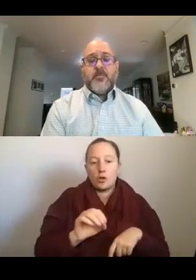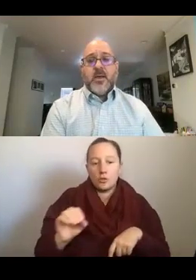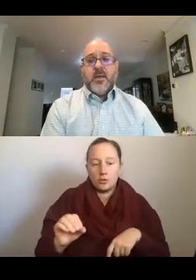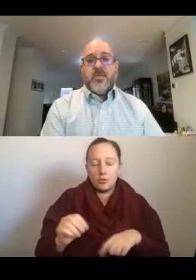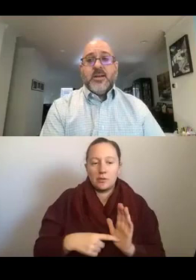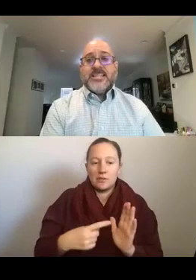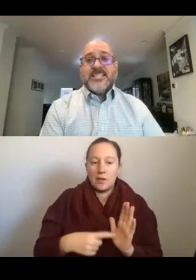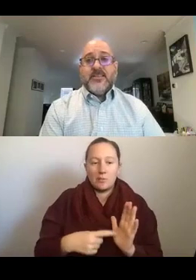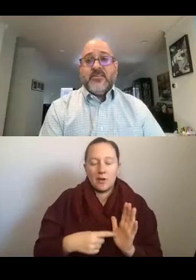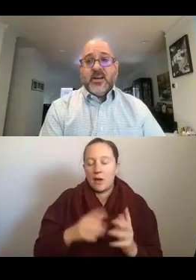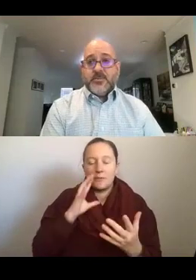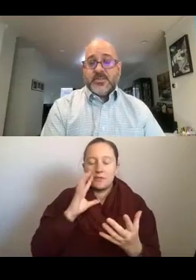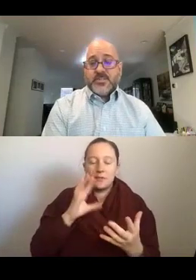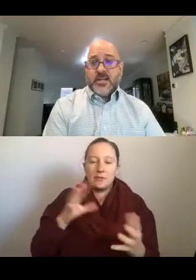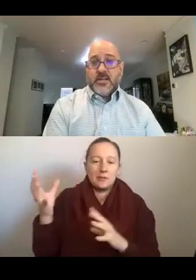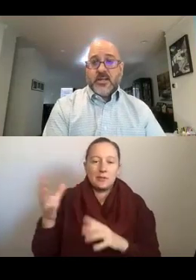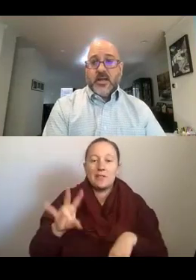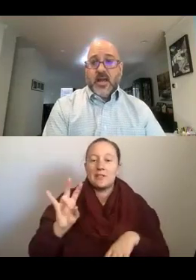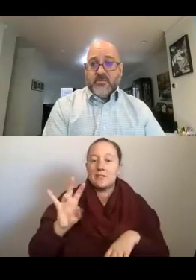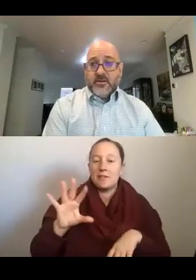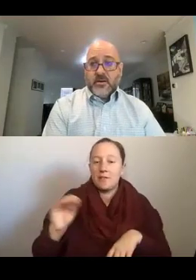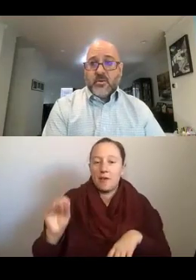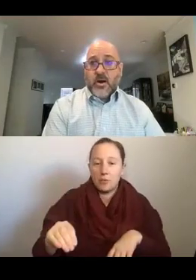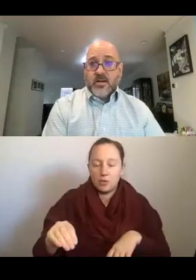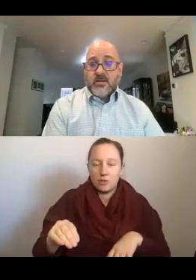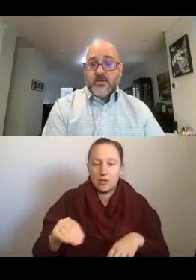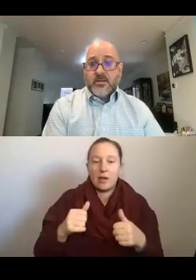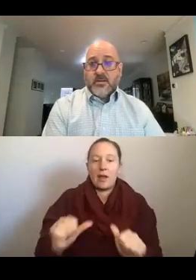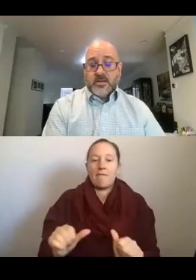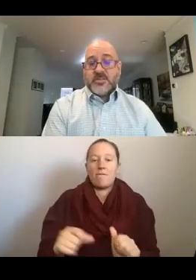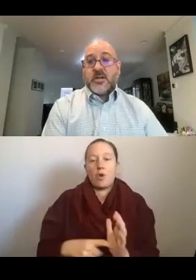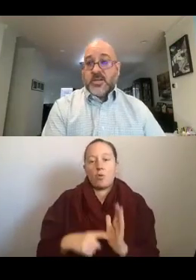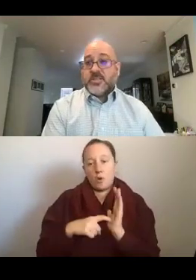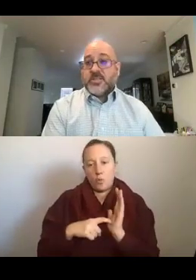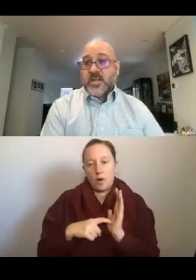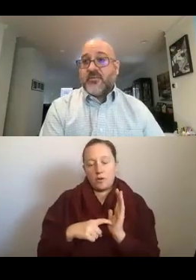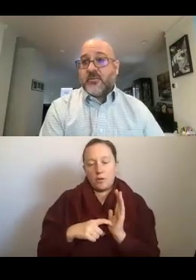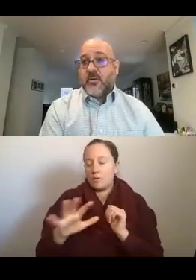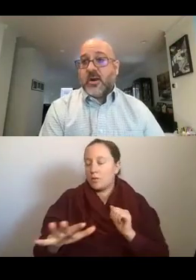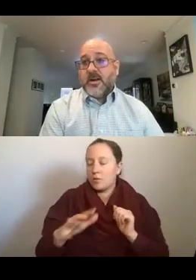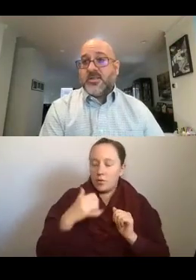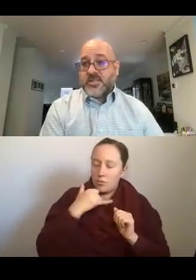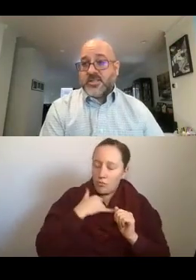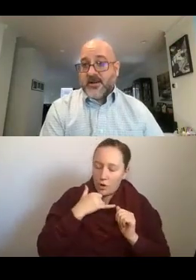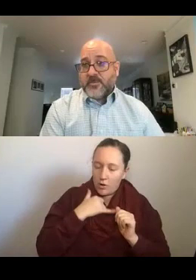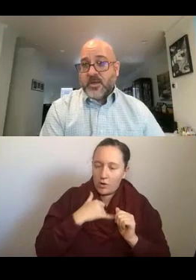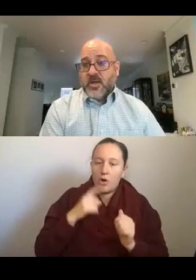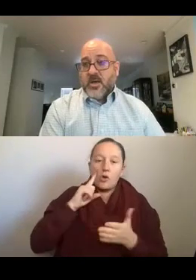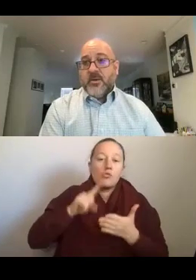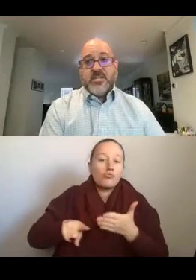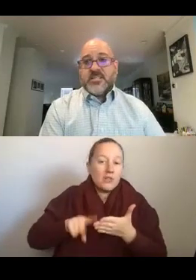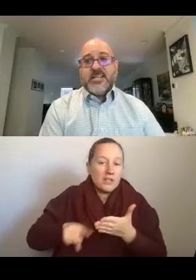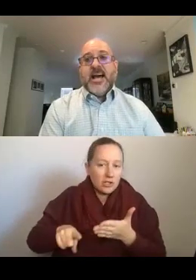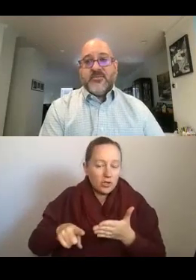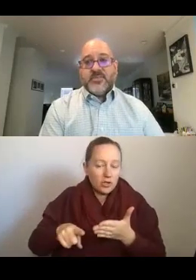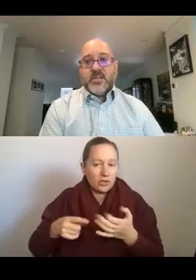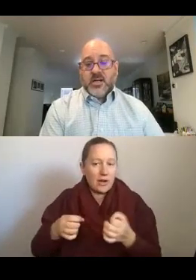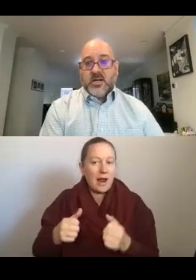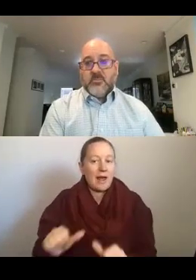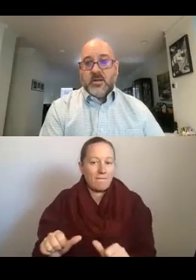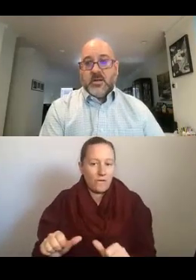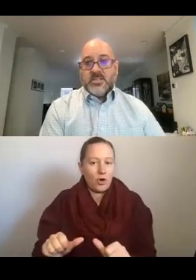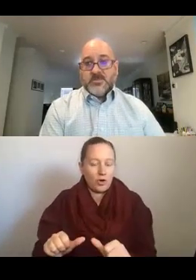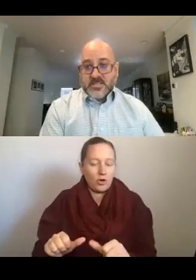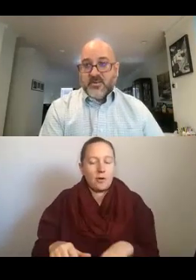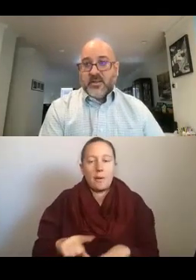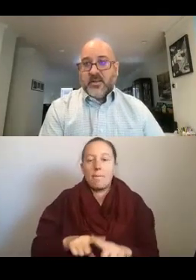people up, there is a 75% effort requirement, research effort requirement, I should say, but it doesn't have to